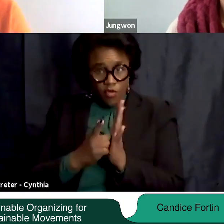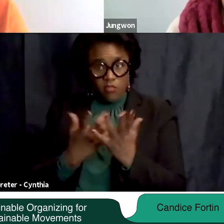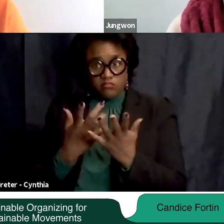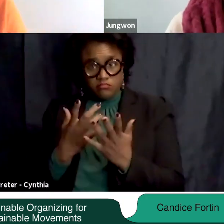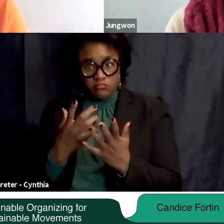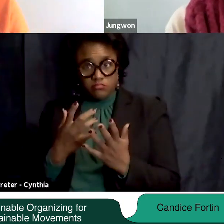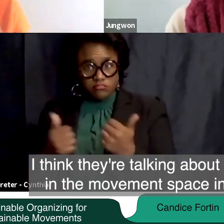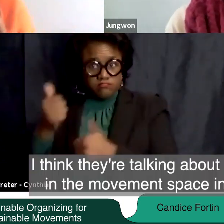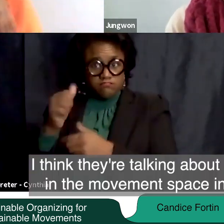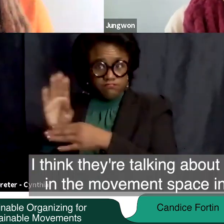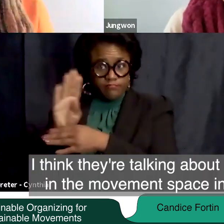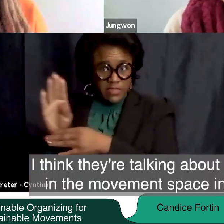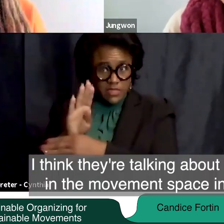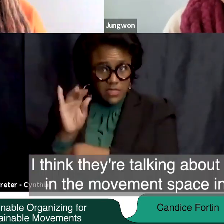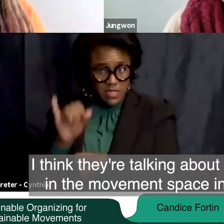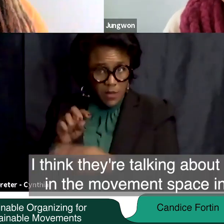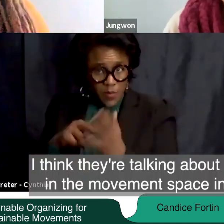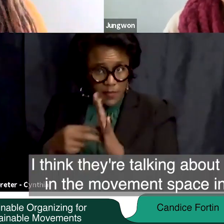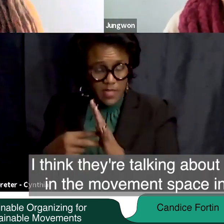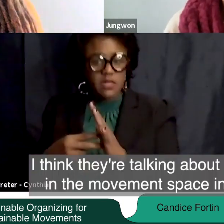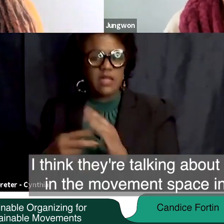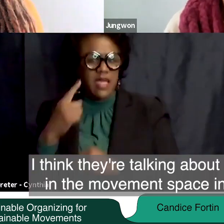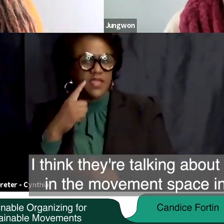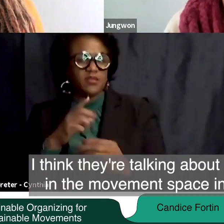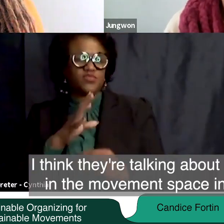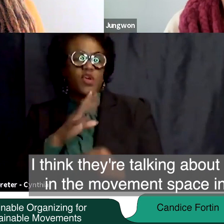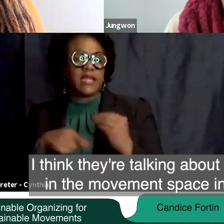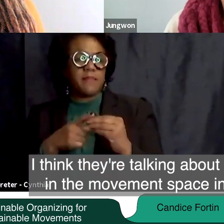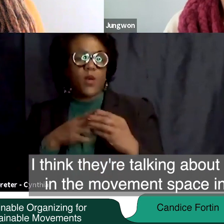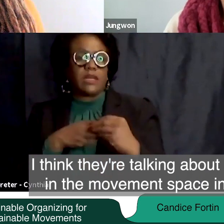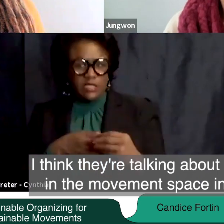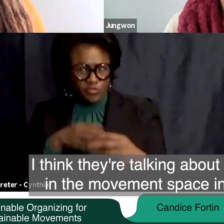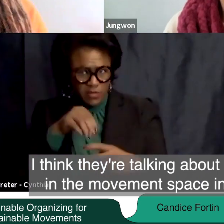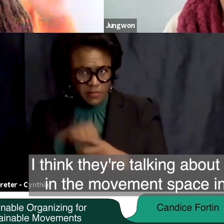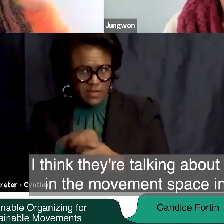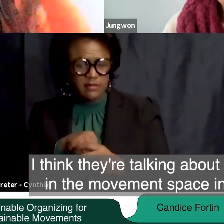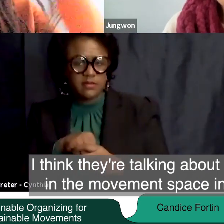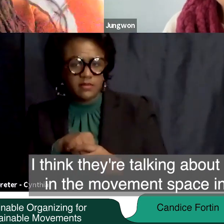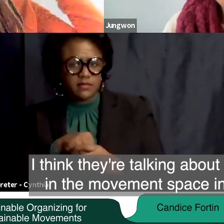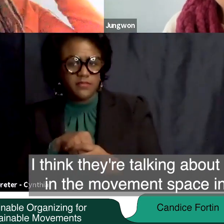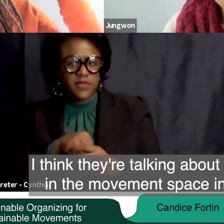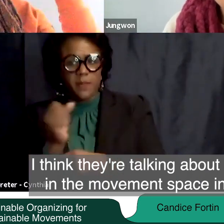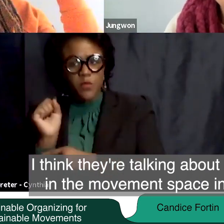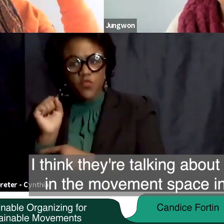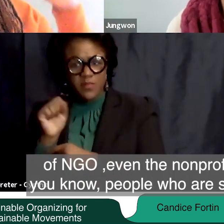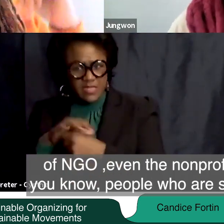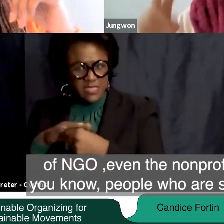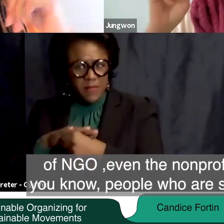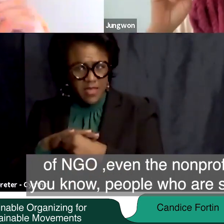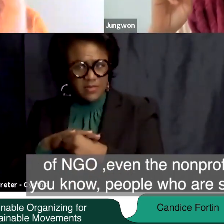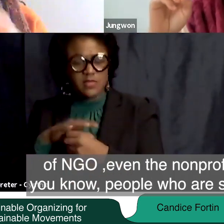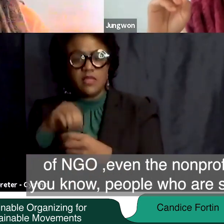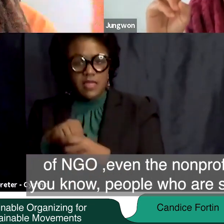corporate leadership? I think they're talking about leadership in the movement space, in the sort